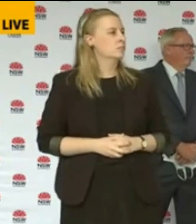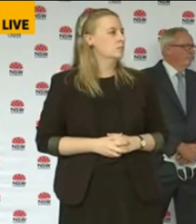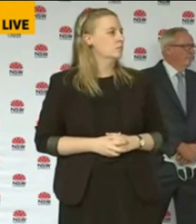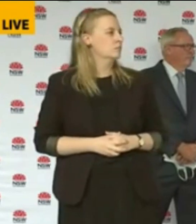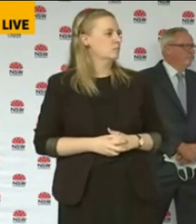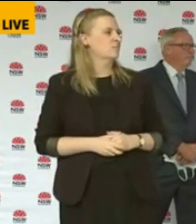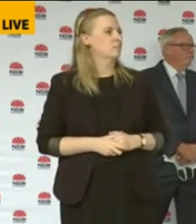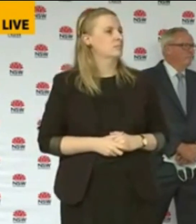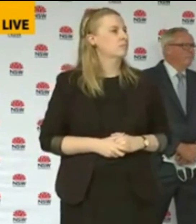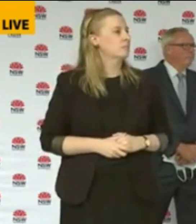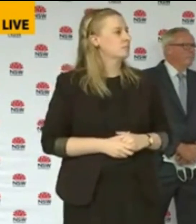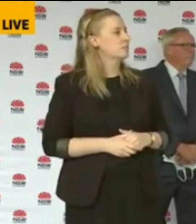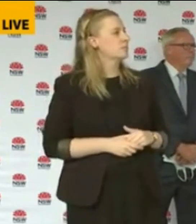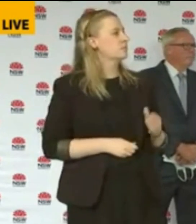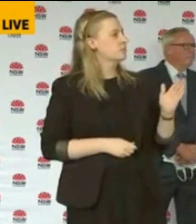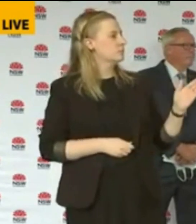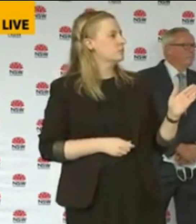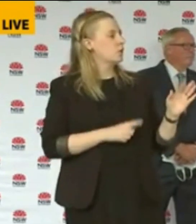When will the Northern Beaches economic...